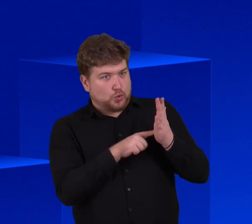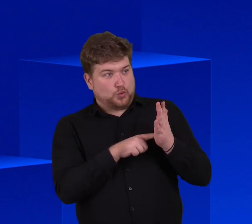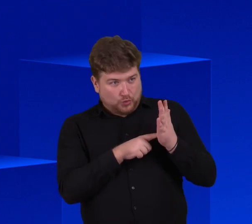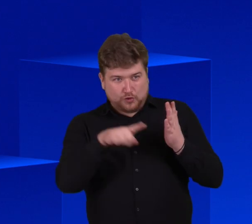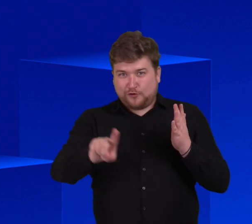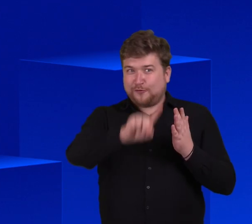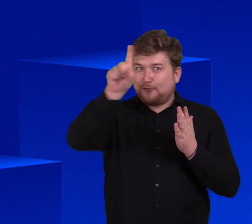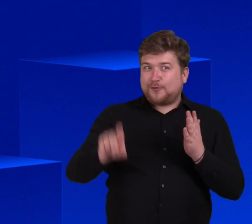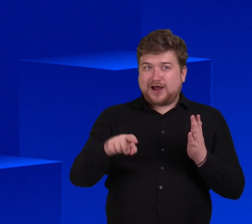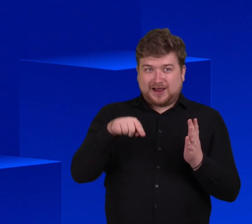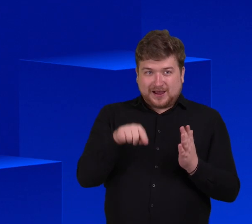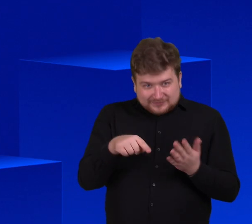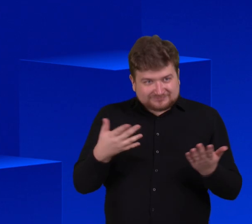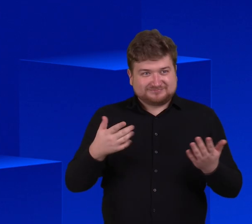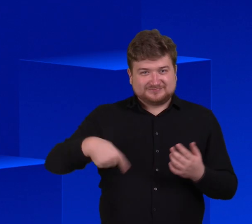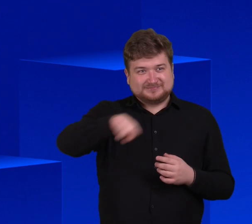housing policy.